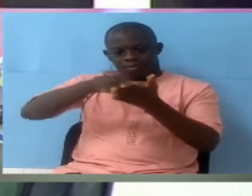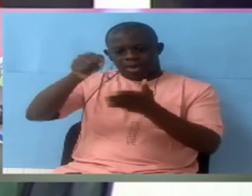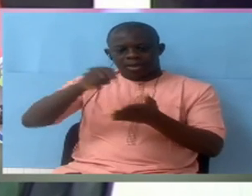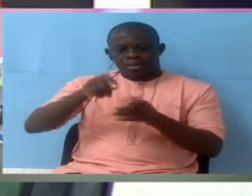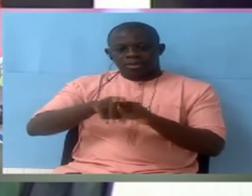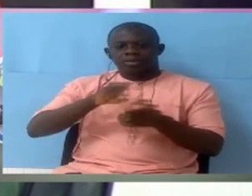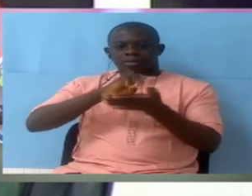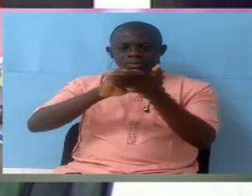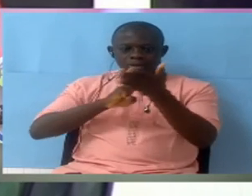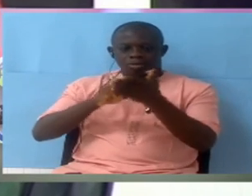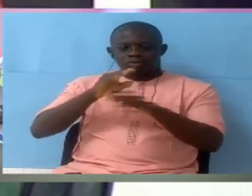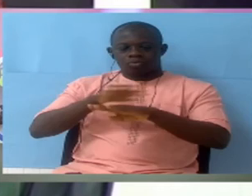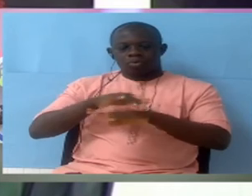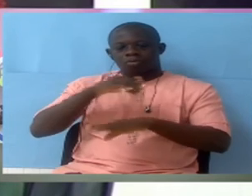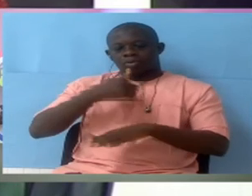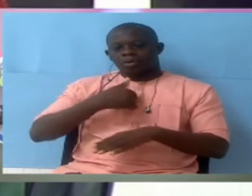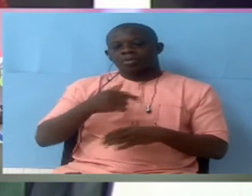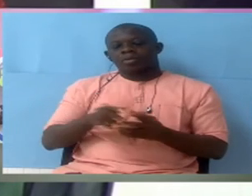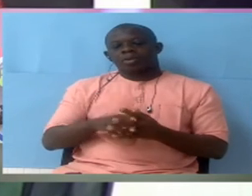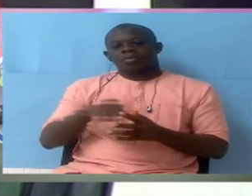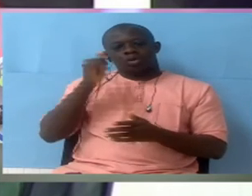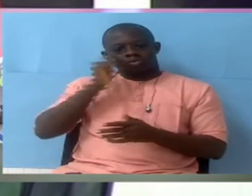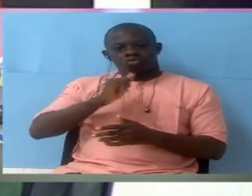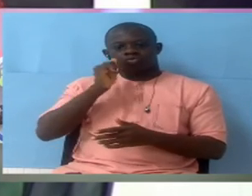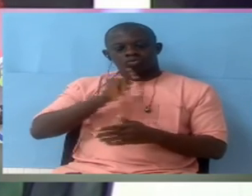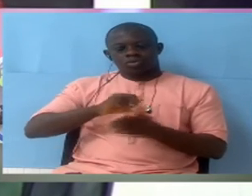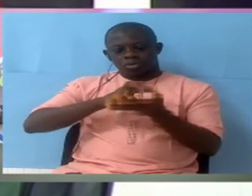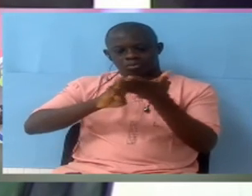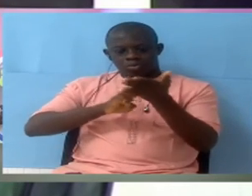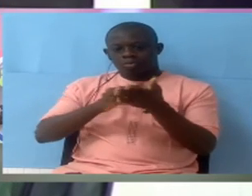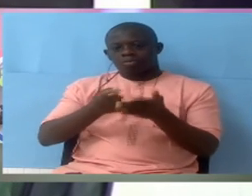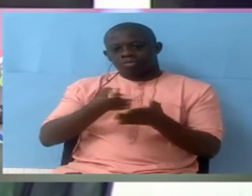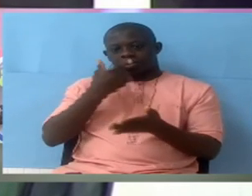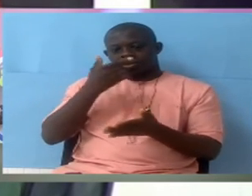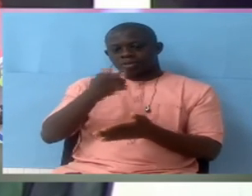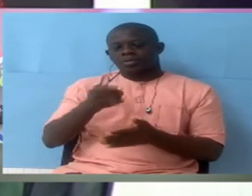Ñu am pour jëndal mako. Then I was using it. Mom la don jëfo.